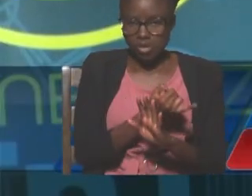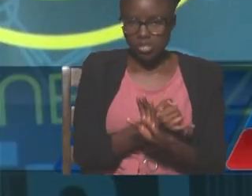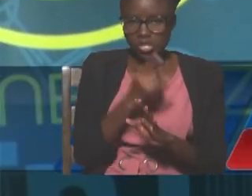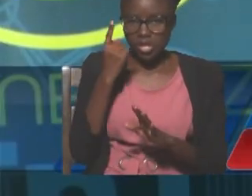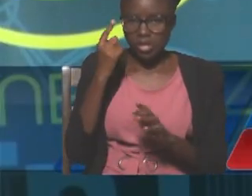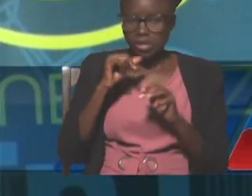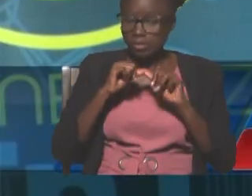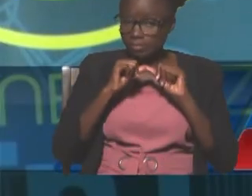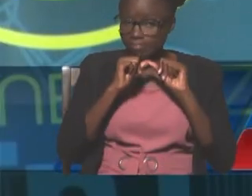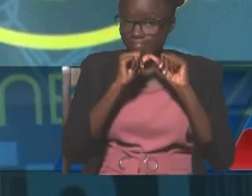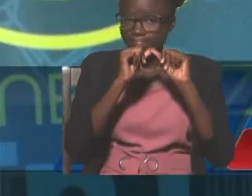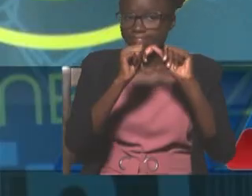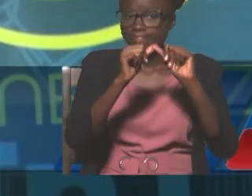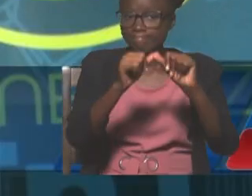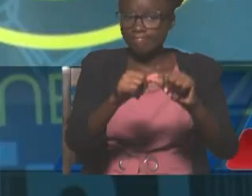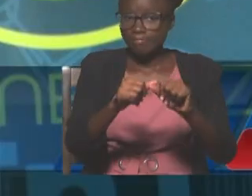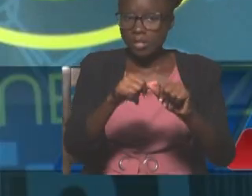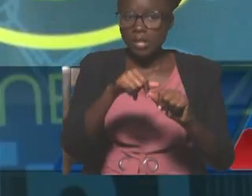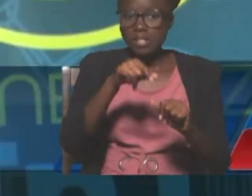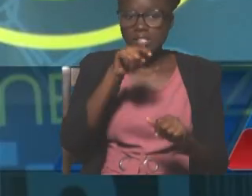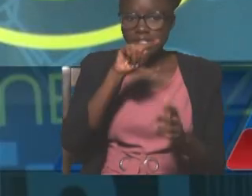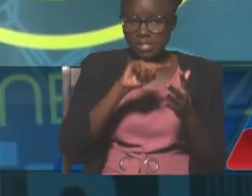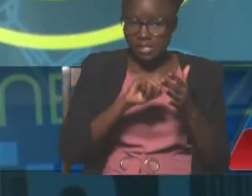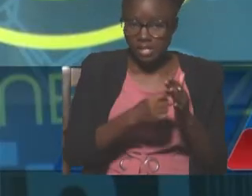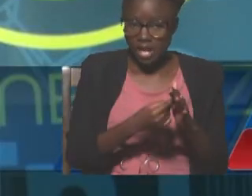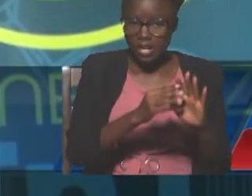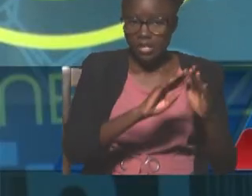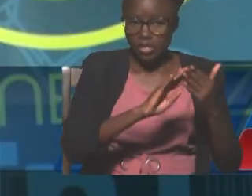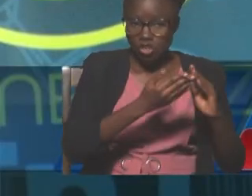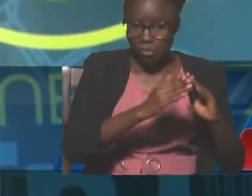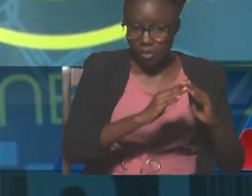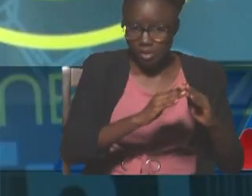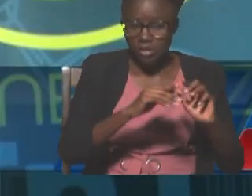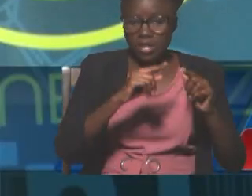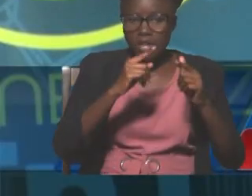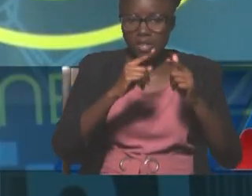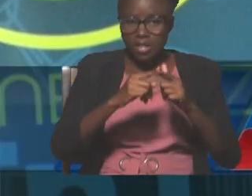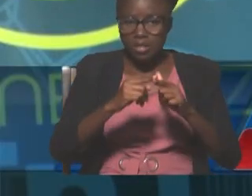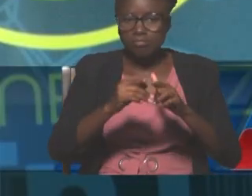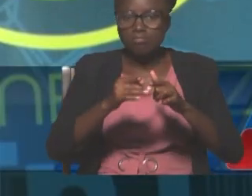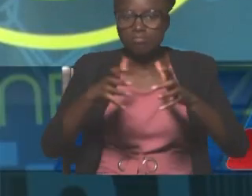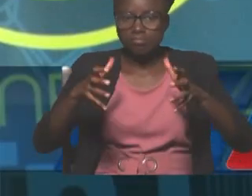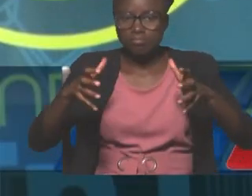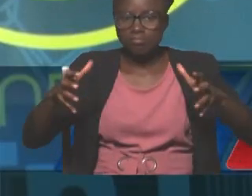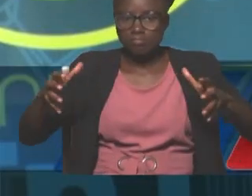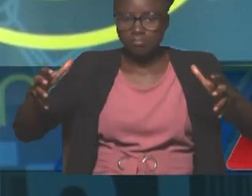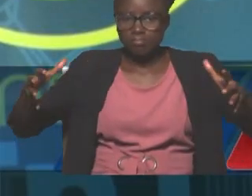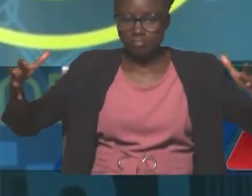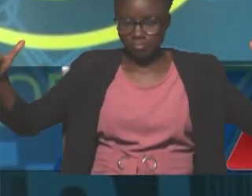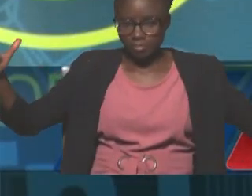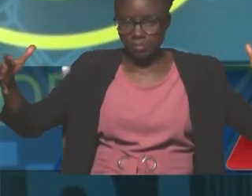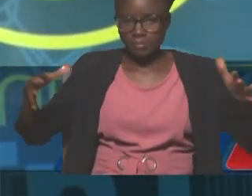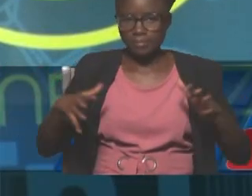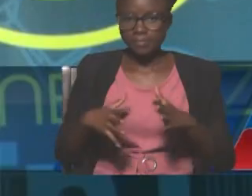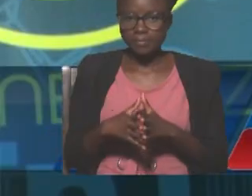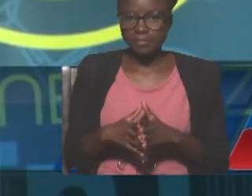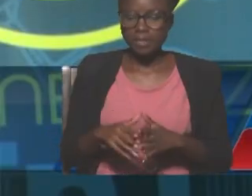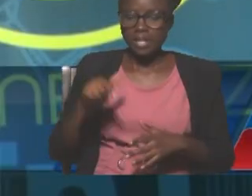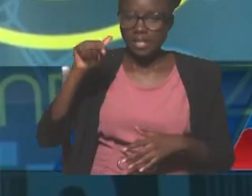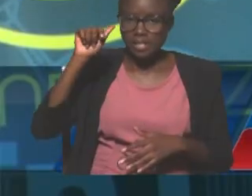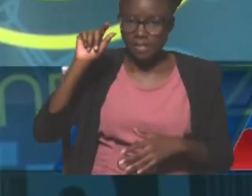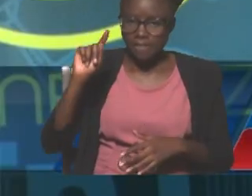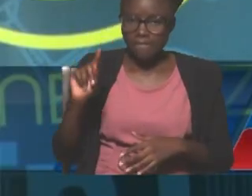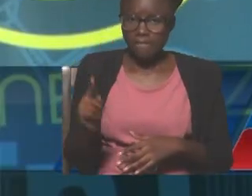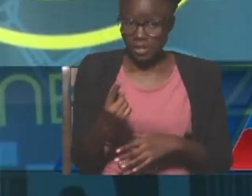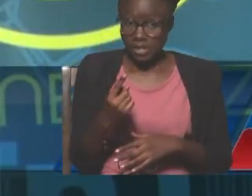Sustainability must begin at the local level, and Couva West is leading the charge. Let this be the first of